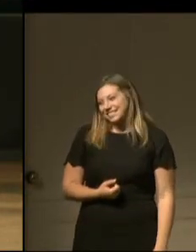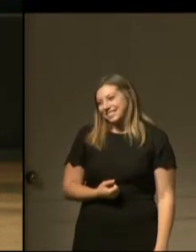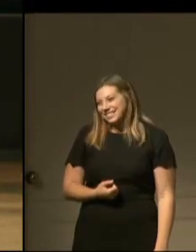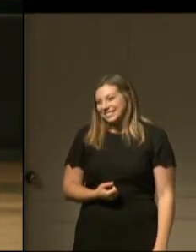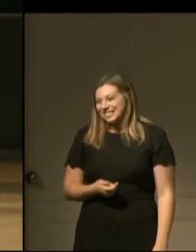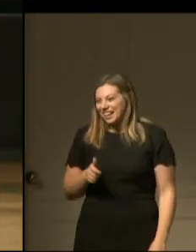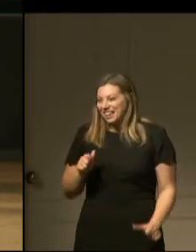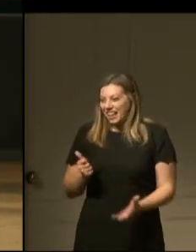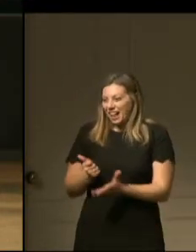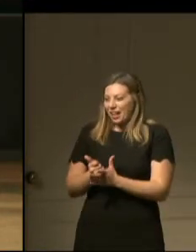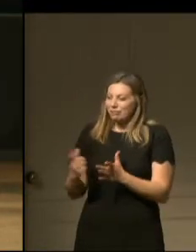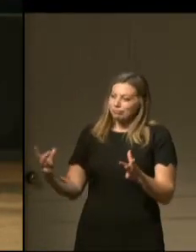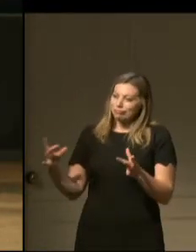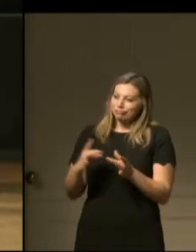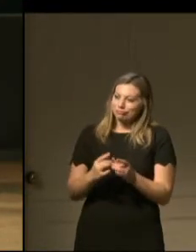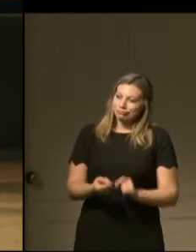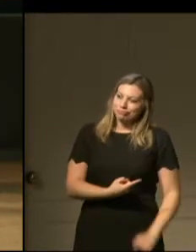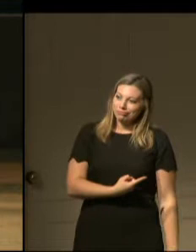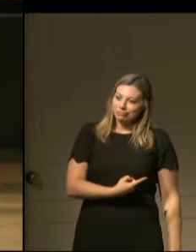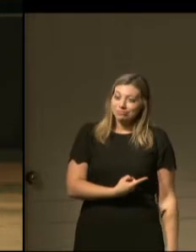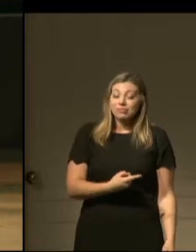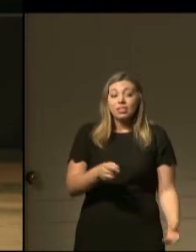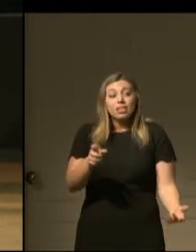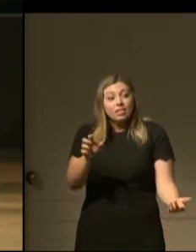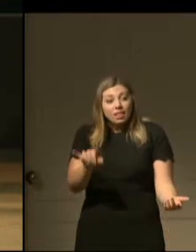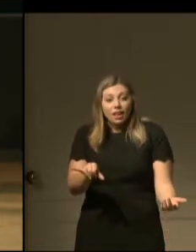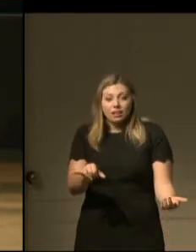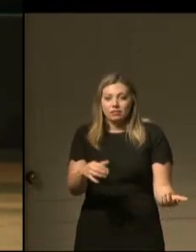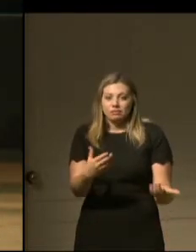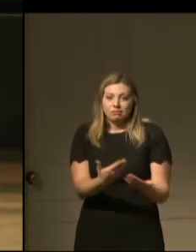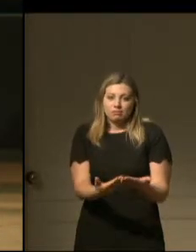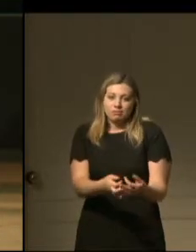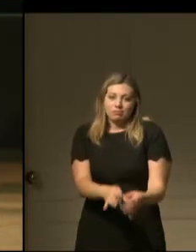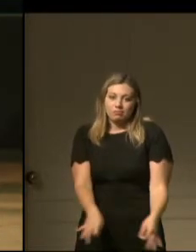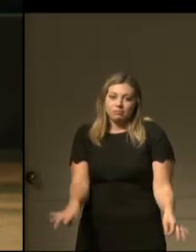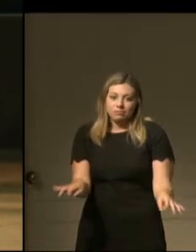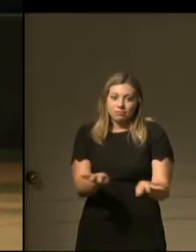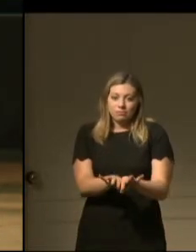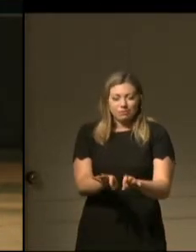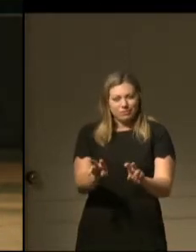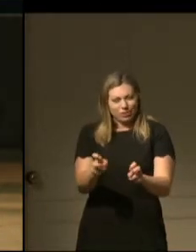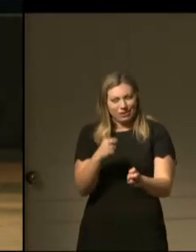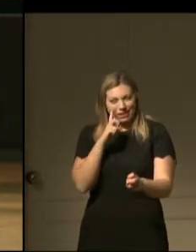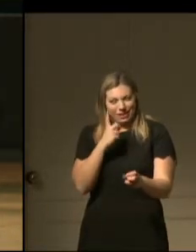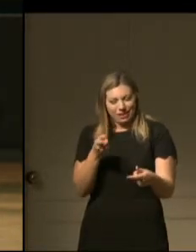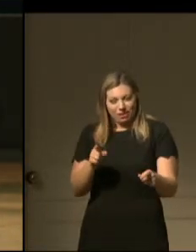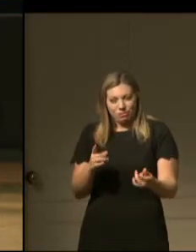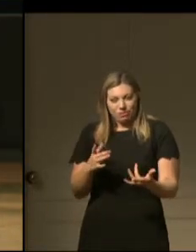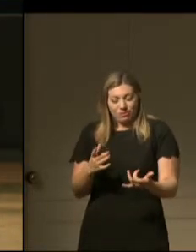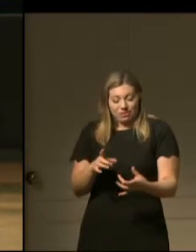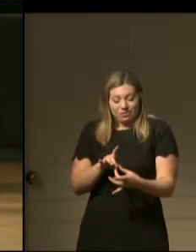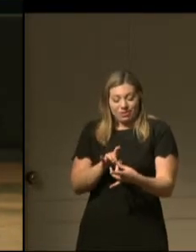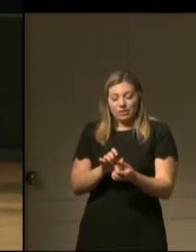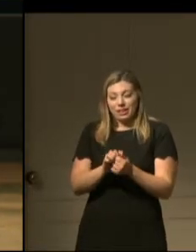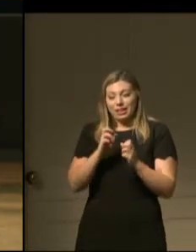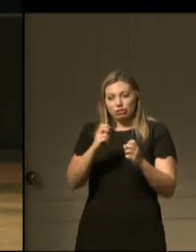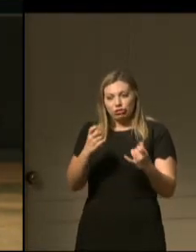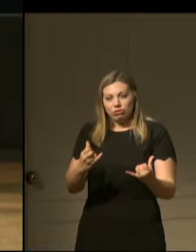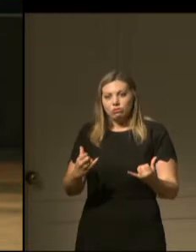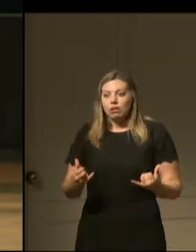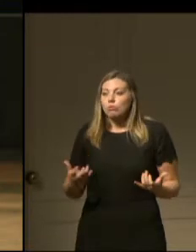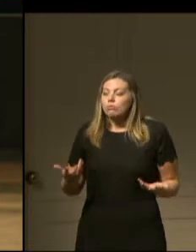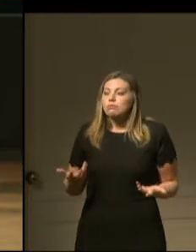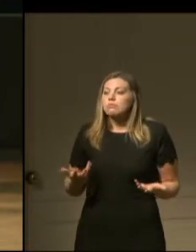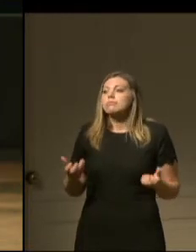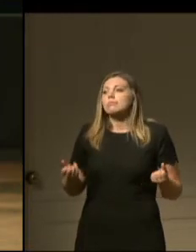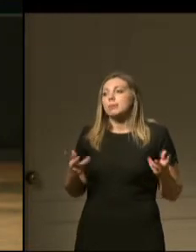And I can help them get connected with her. And that's what matters. The issue that I think that we've got in education right now is that we have a lot of people